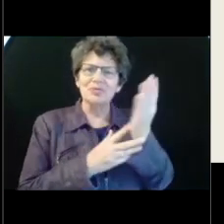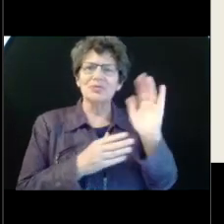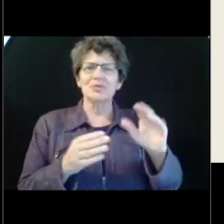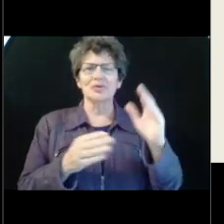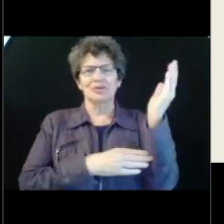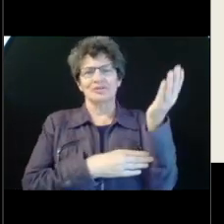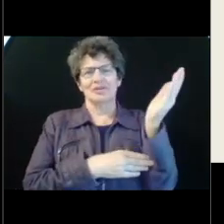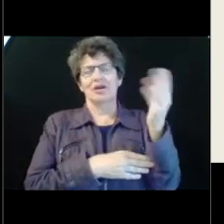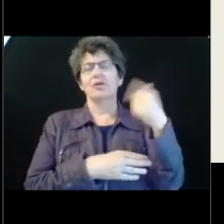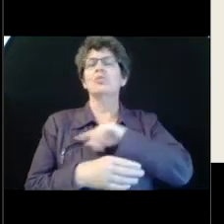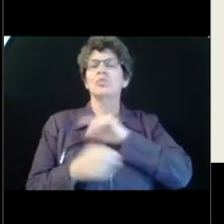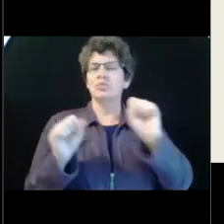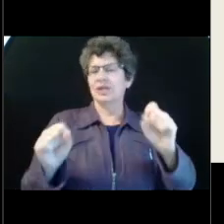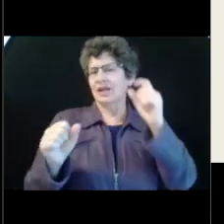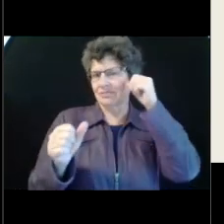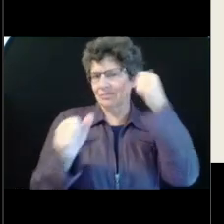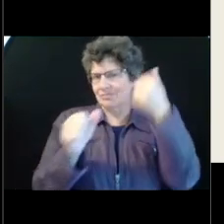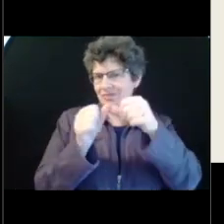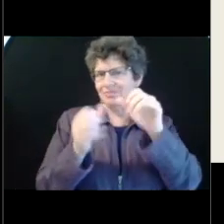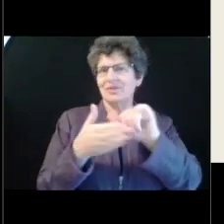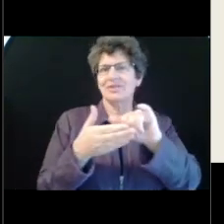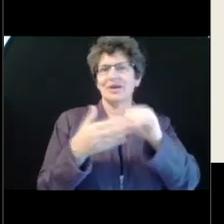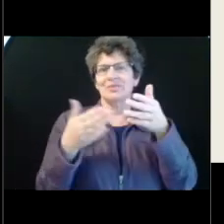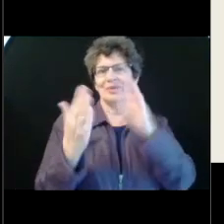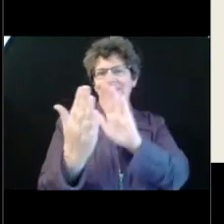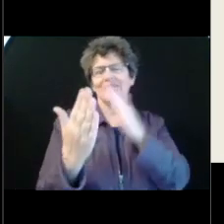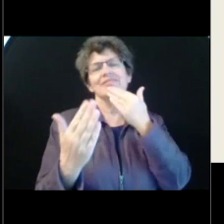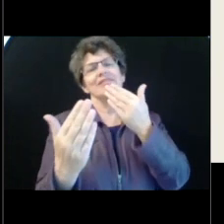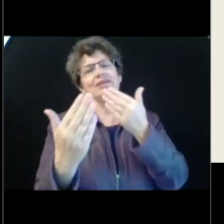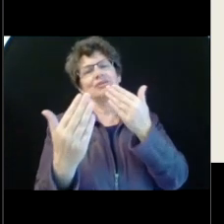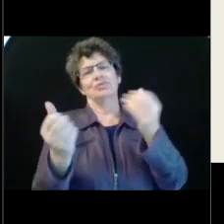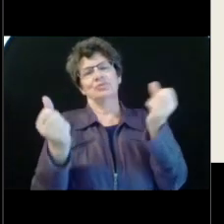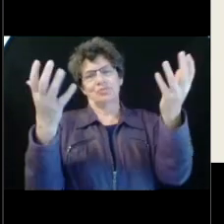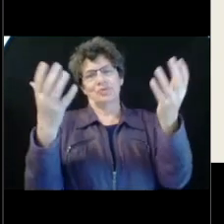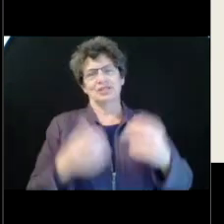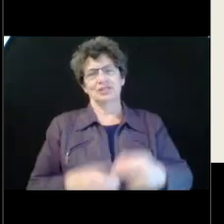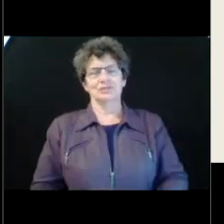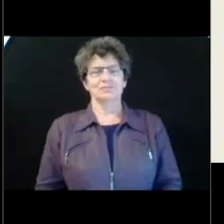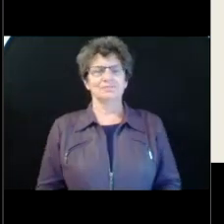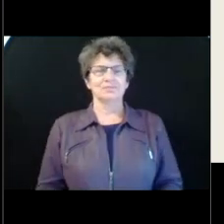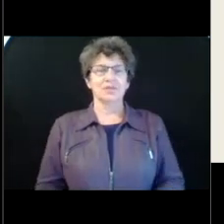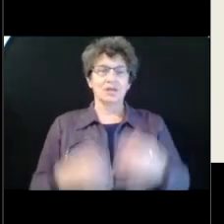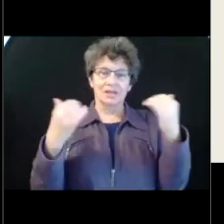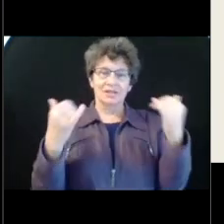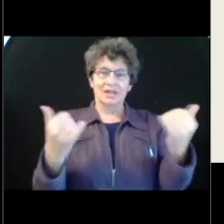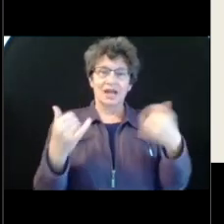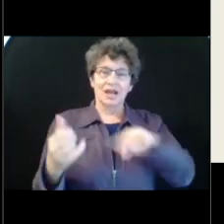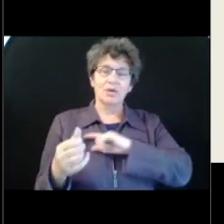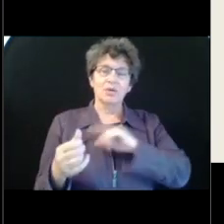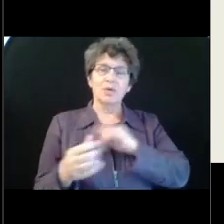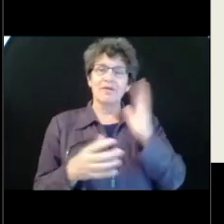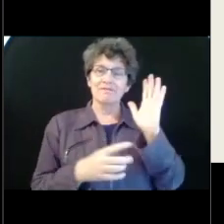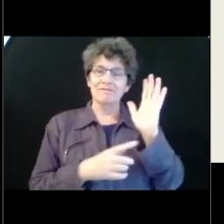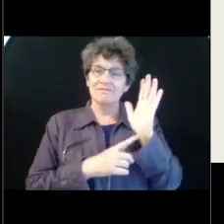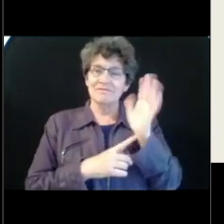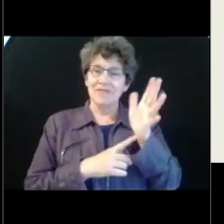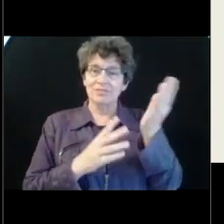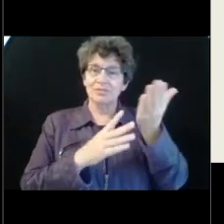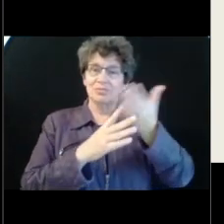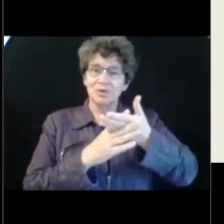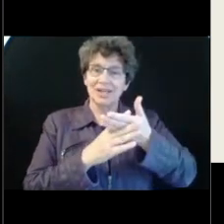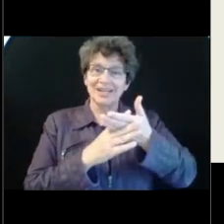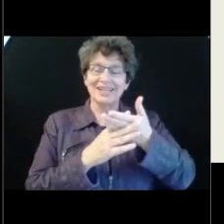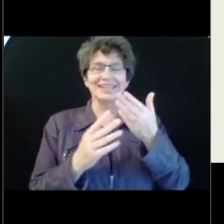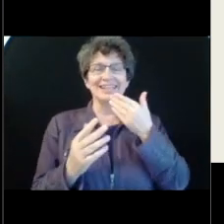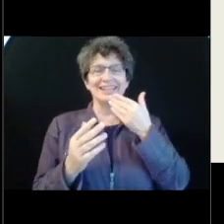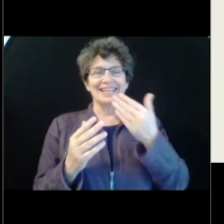so much. Really appreciated you today. So now we're going to take a little 5-minute break. Thanks, bye-bye.